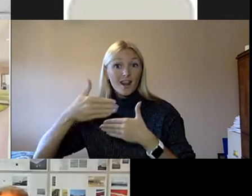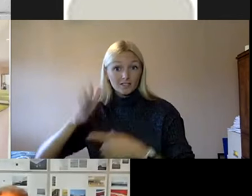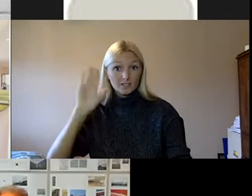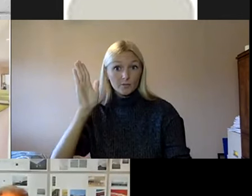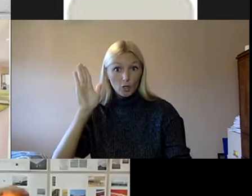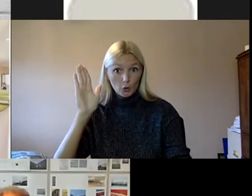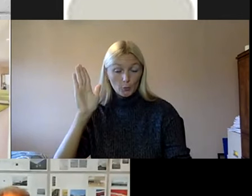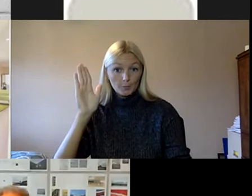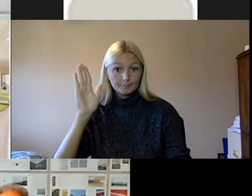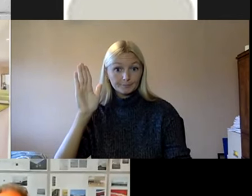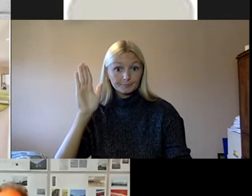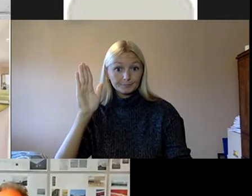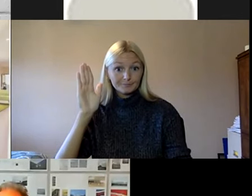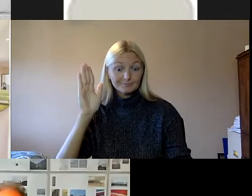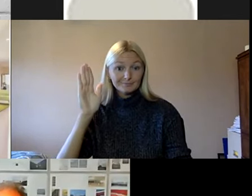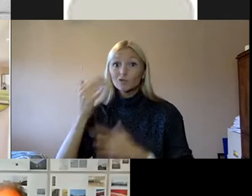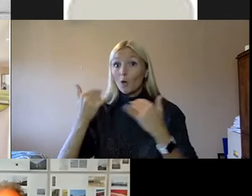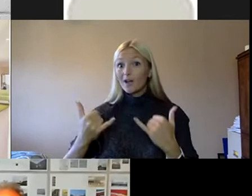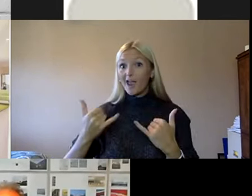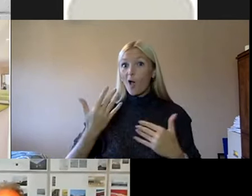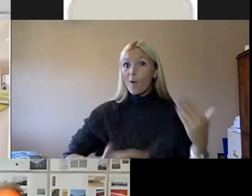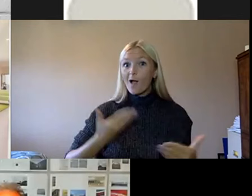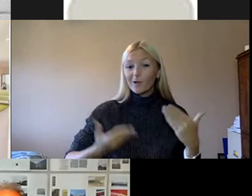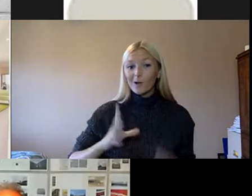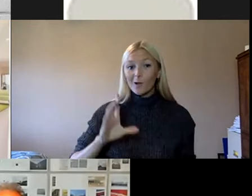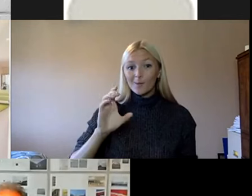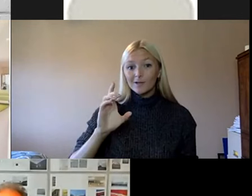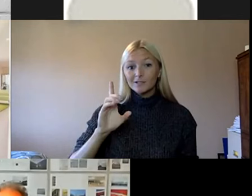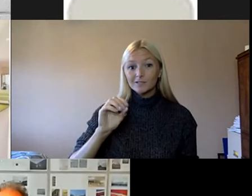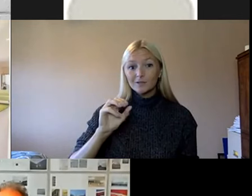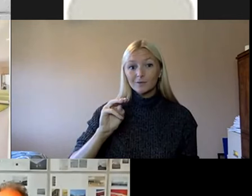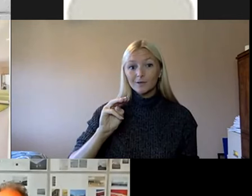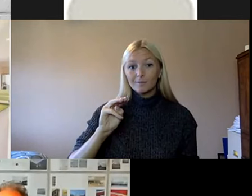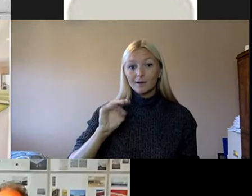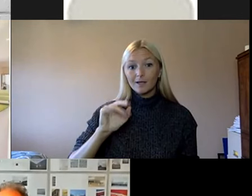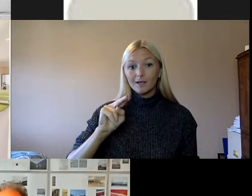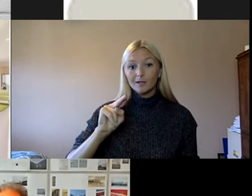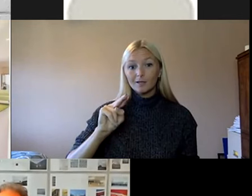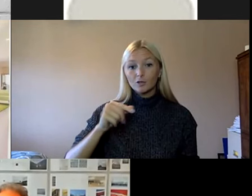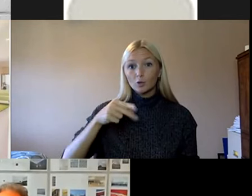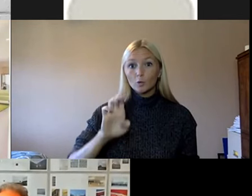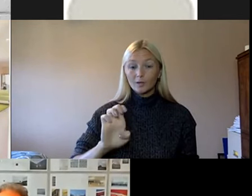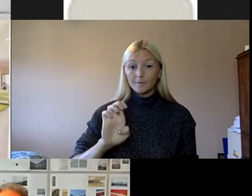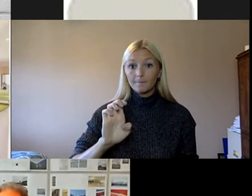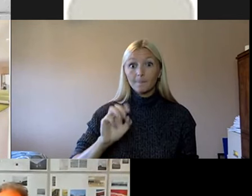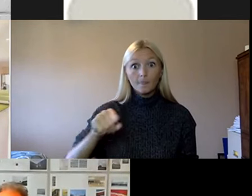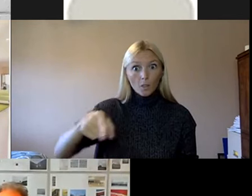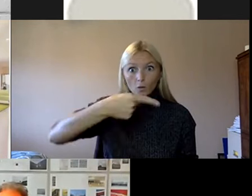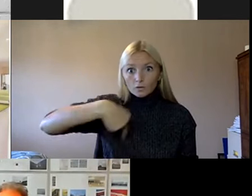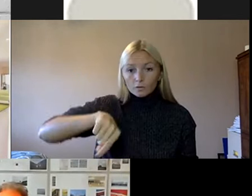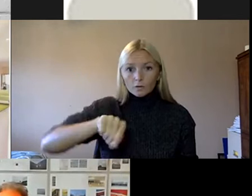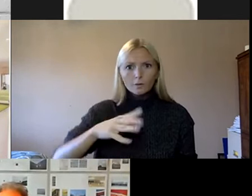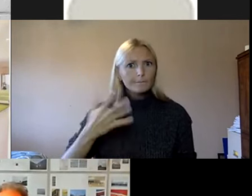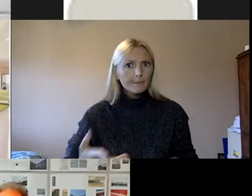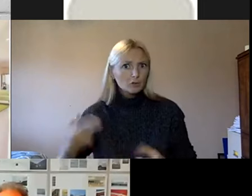speaker. So now let's welcome Dominique to the session. For those of you that got in